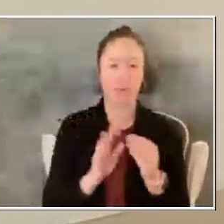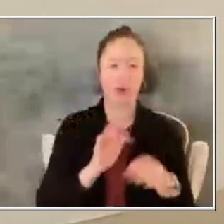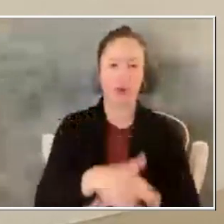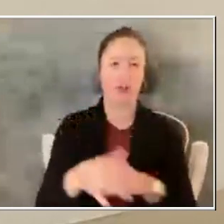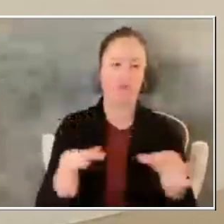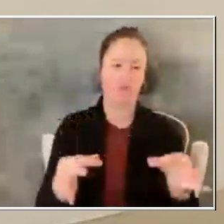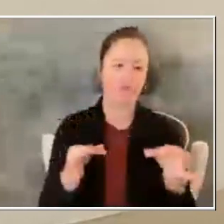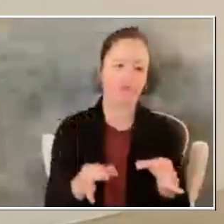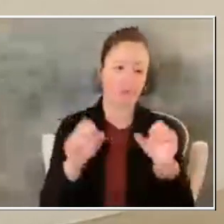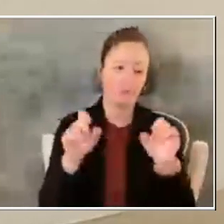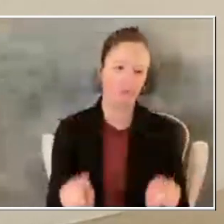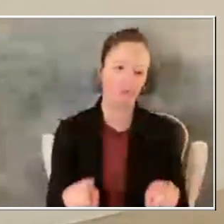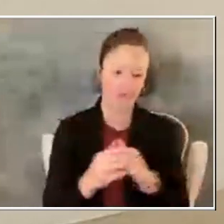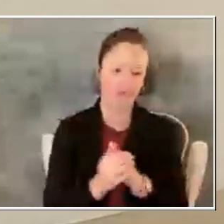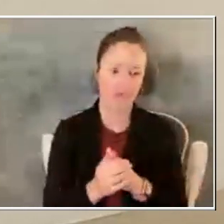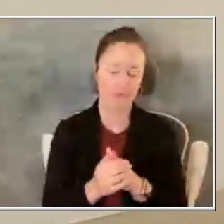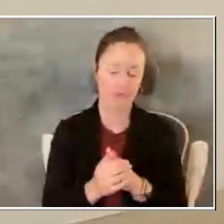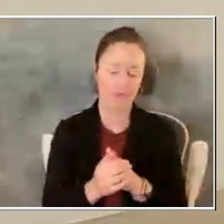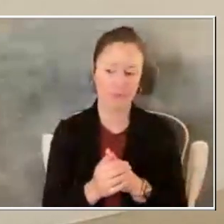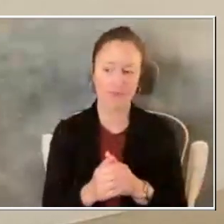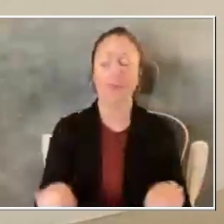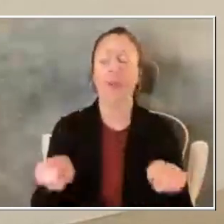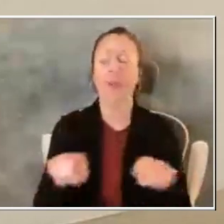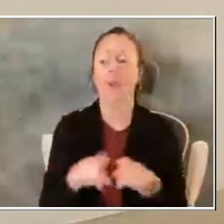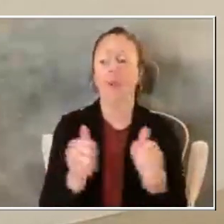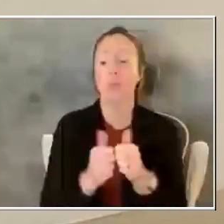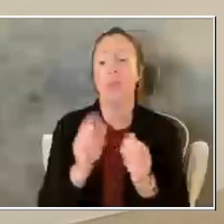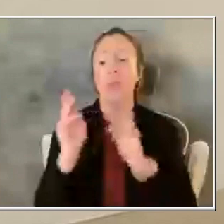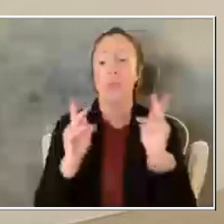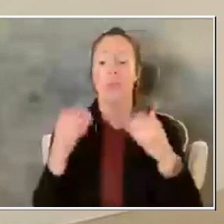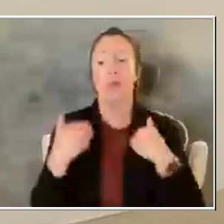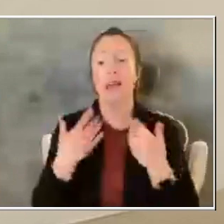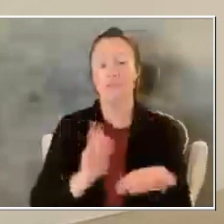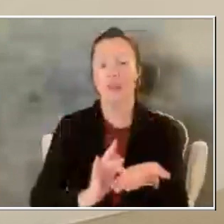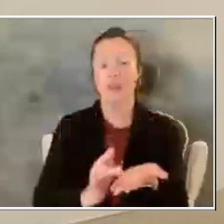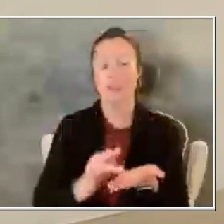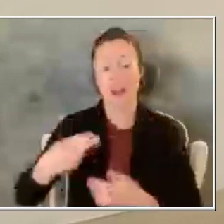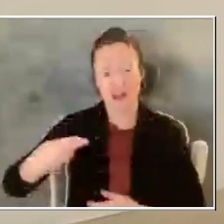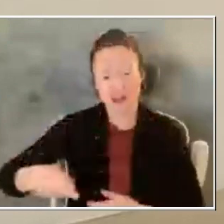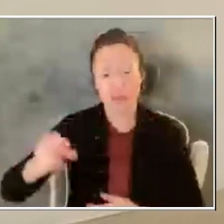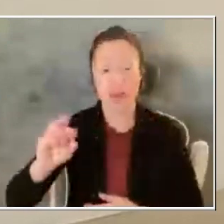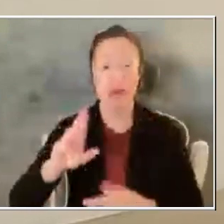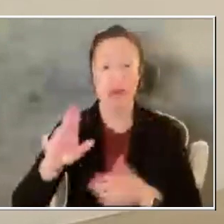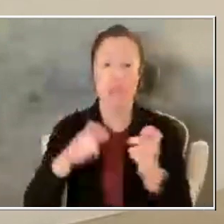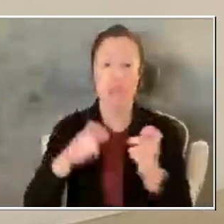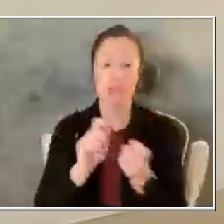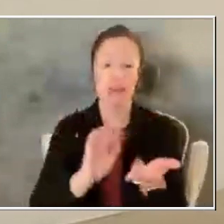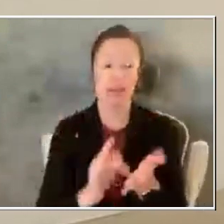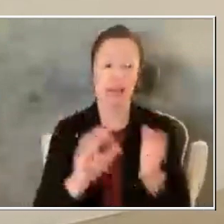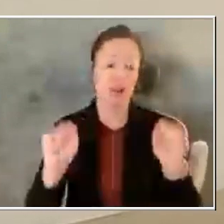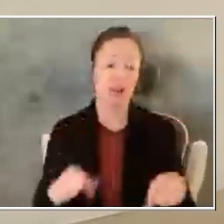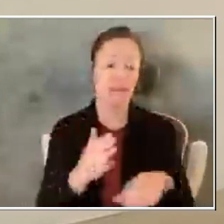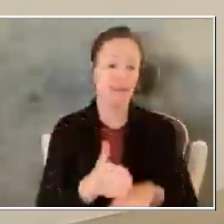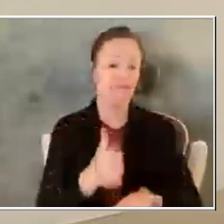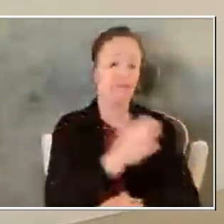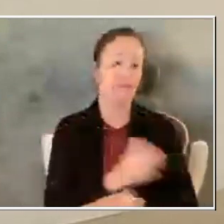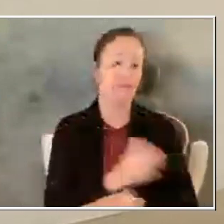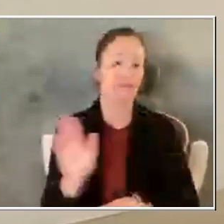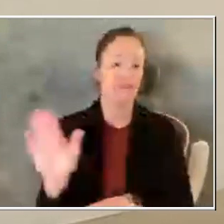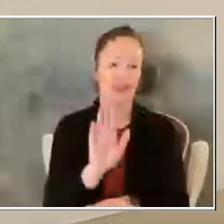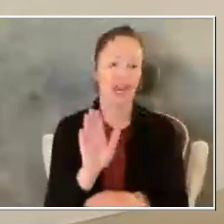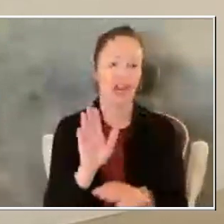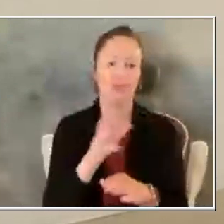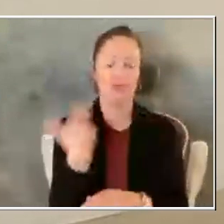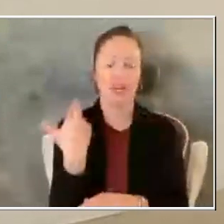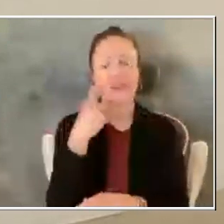We also do screening in patients who have a medical history or are on certain medications that could increase their risk of low